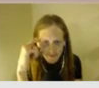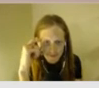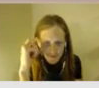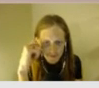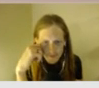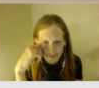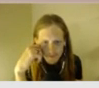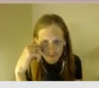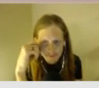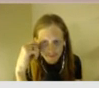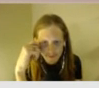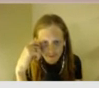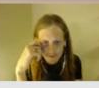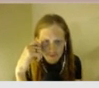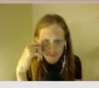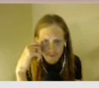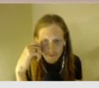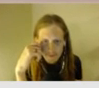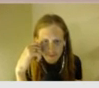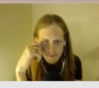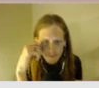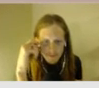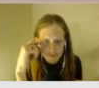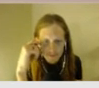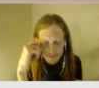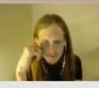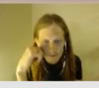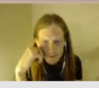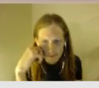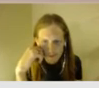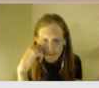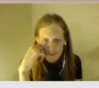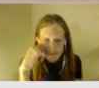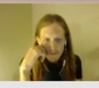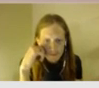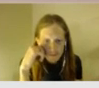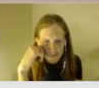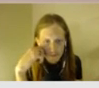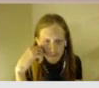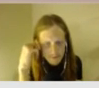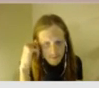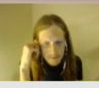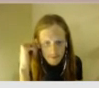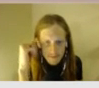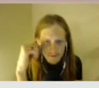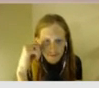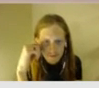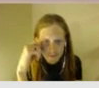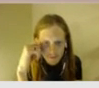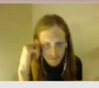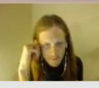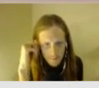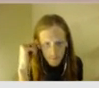appreciate everything that you do for me personally, but also for anybody who has, you know, the desire to go out and make photos, not for any